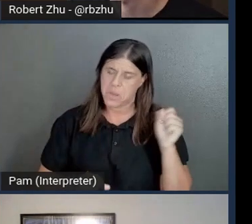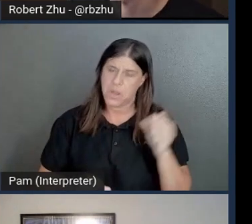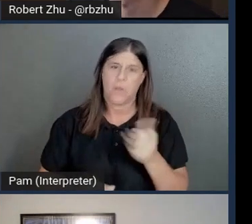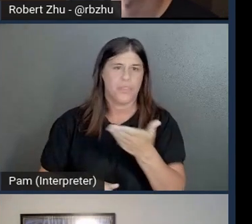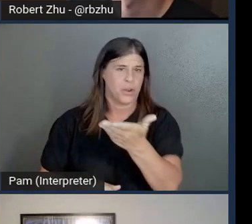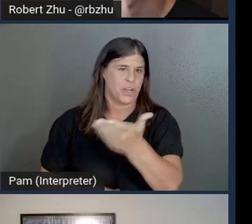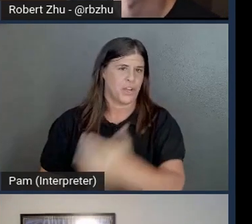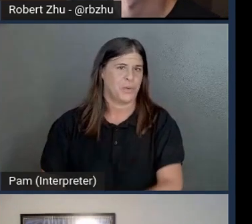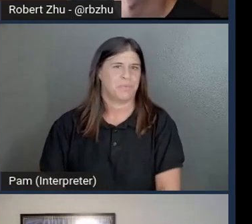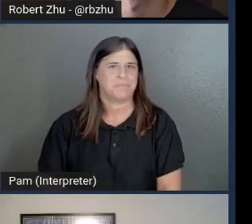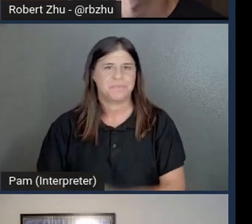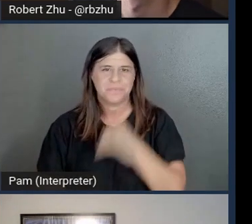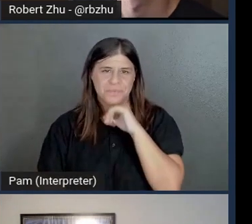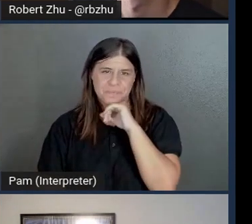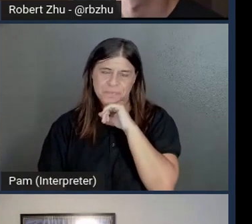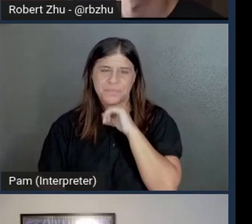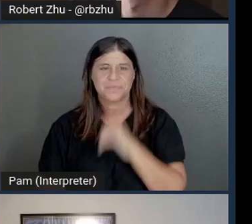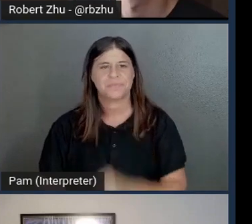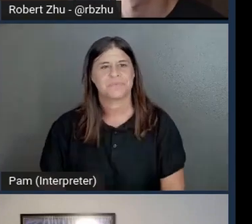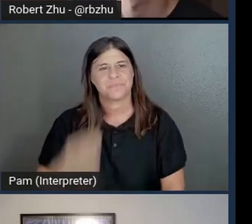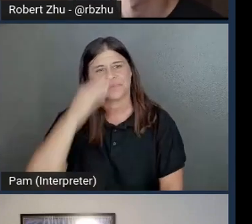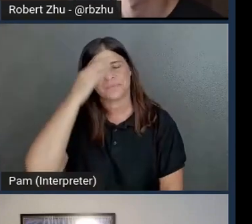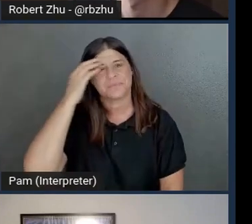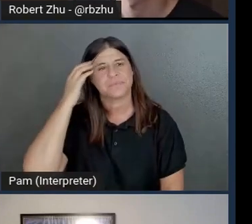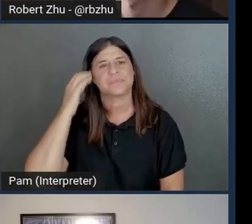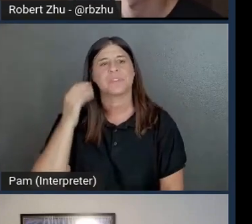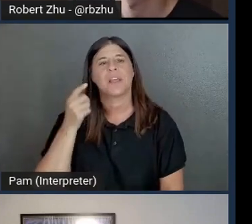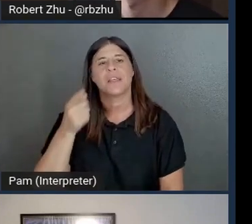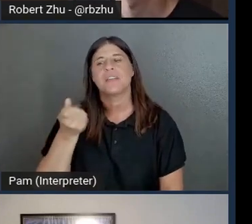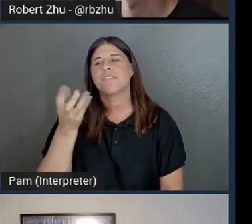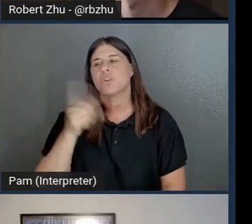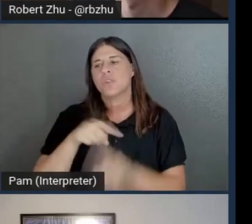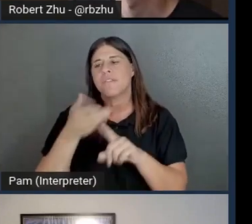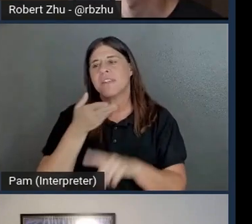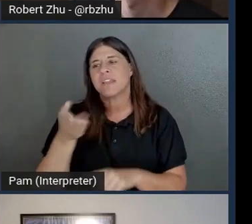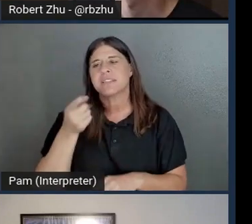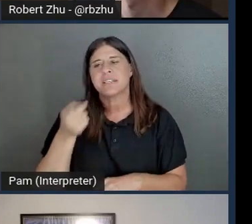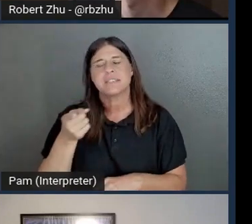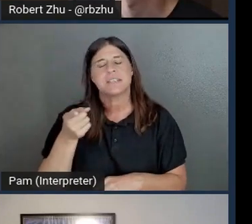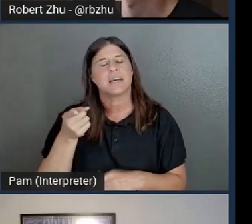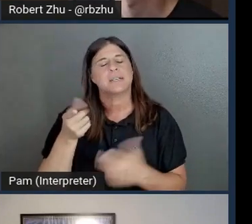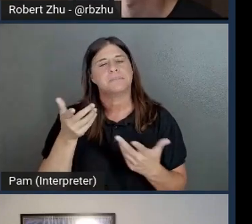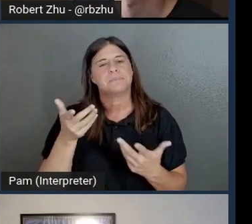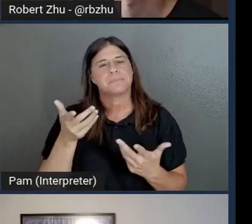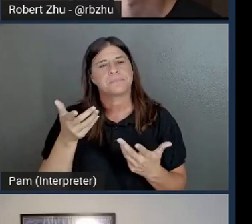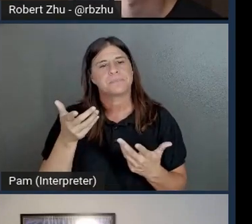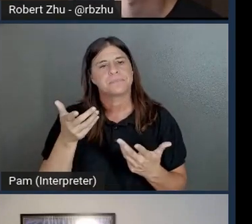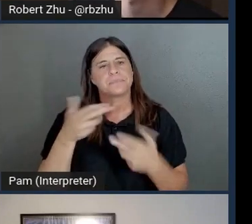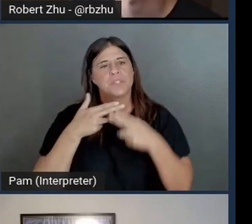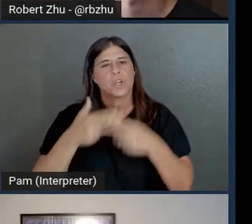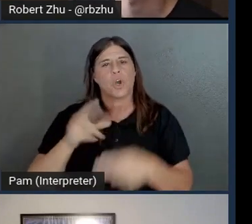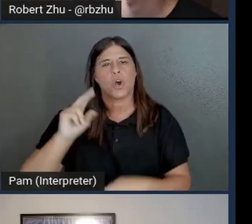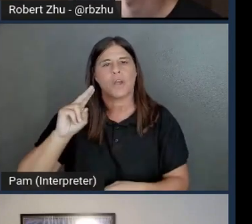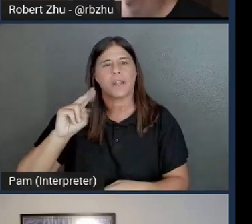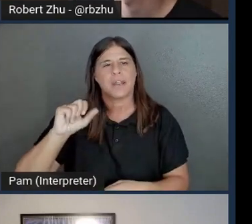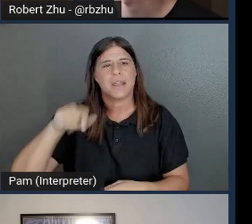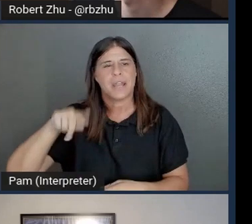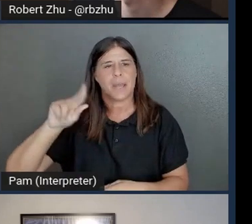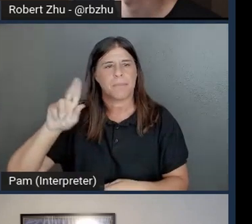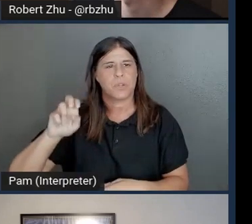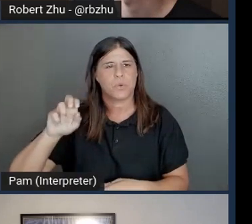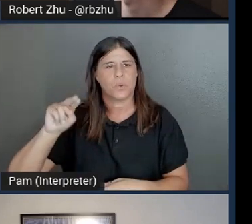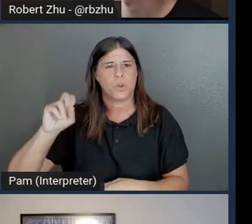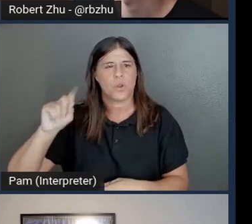go. Yeah. So what we're going to be looking at, here's a couple of different things. We're going to be looking at what we call Neptune Notebooks, which is